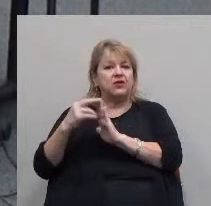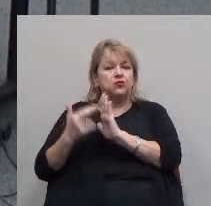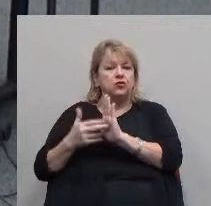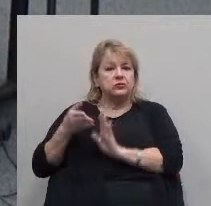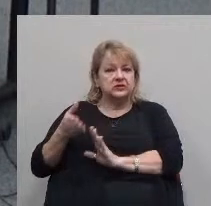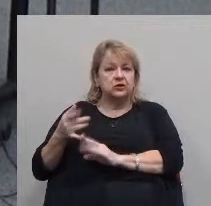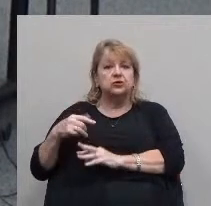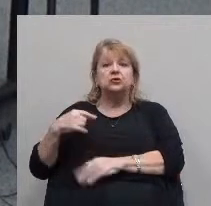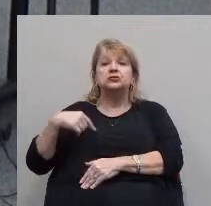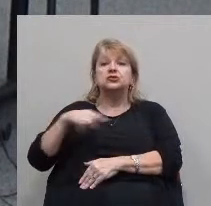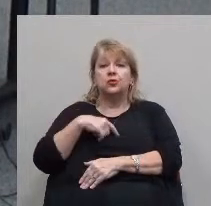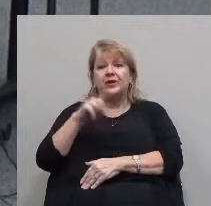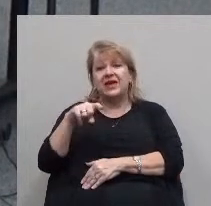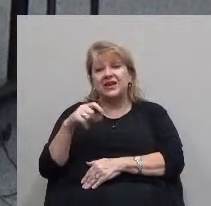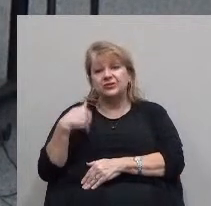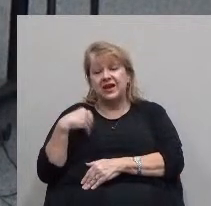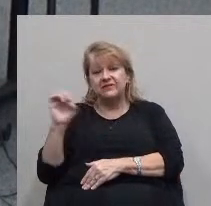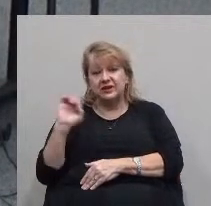emergency